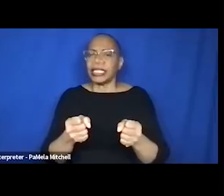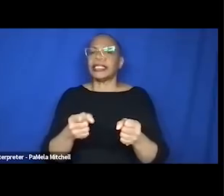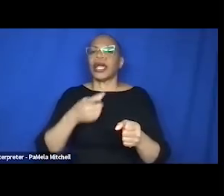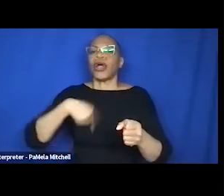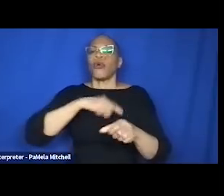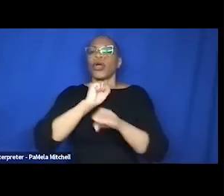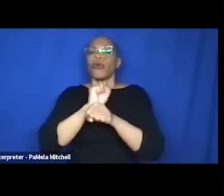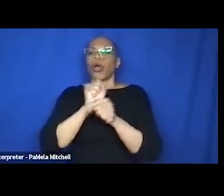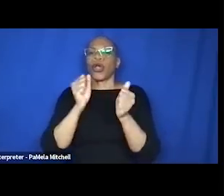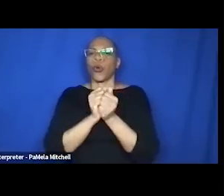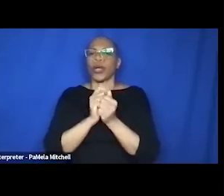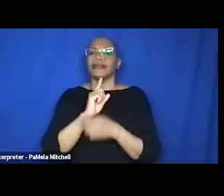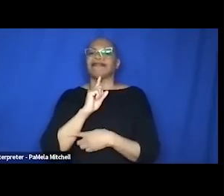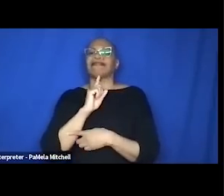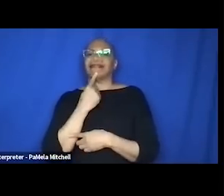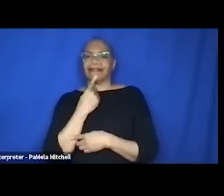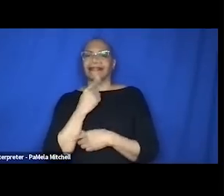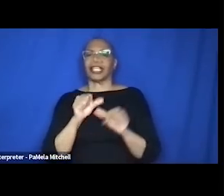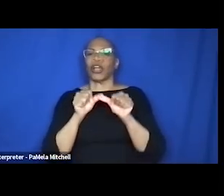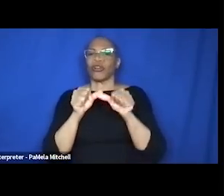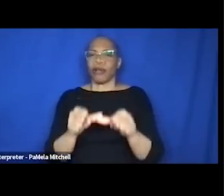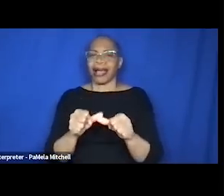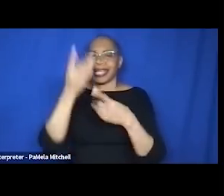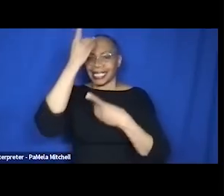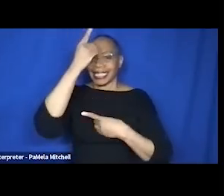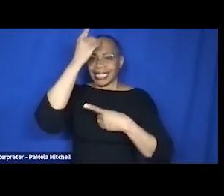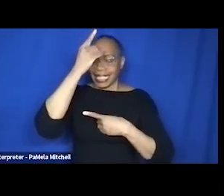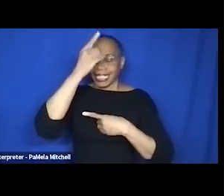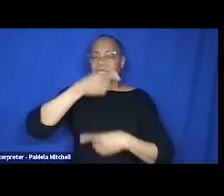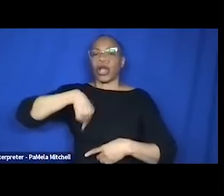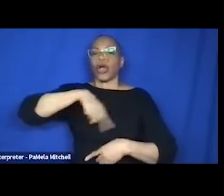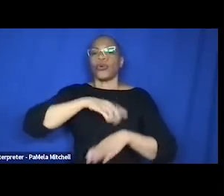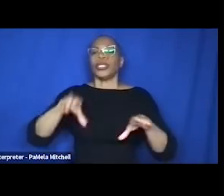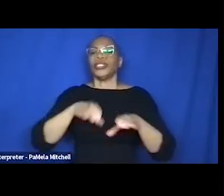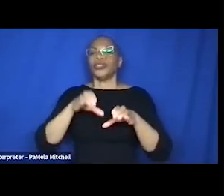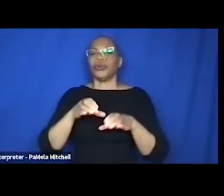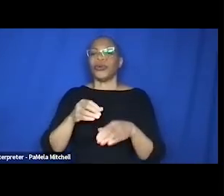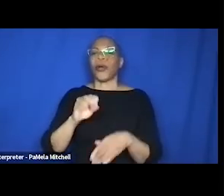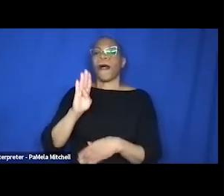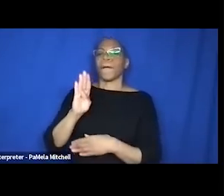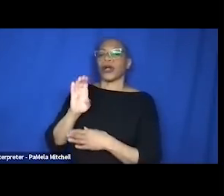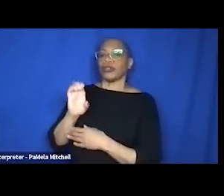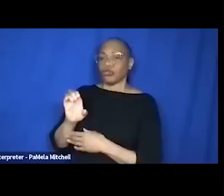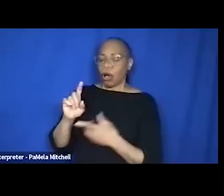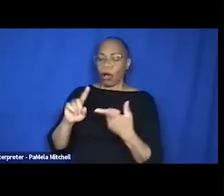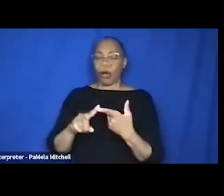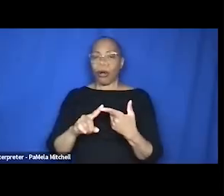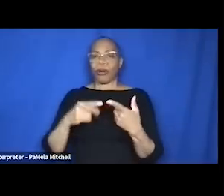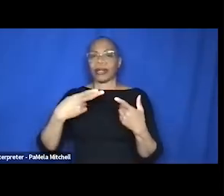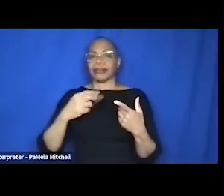acute and chronic diseases, including we do birth control, we do STD treatment and screenings. We do hepatitis